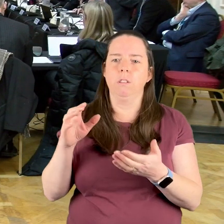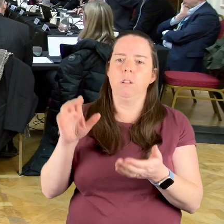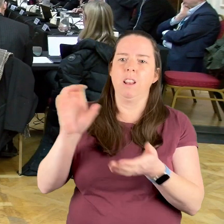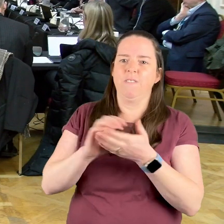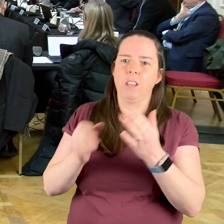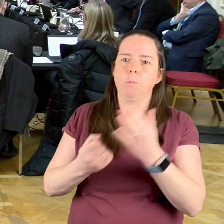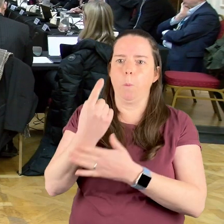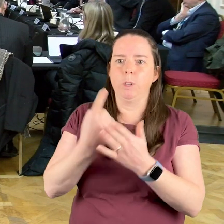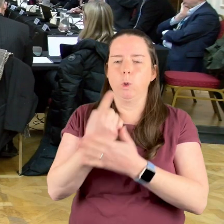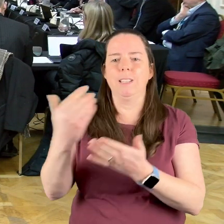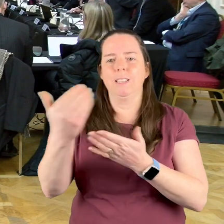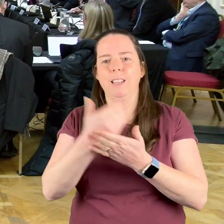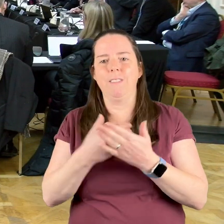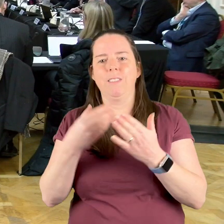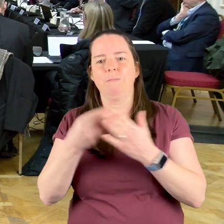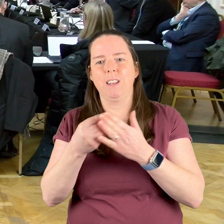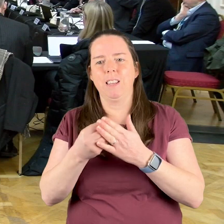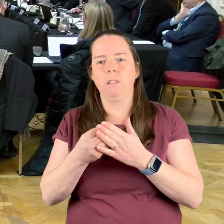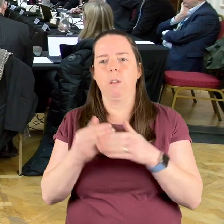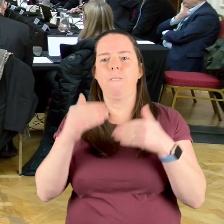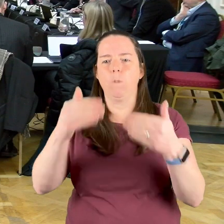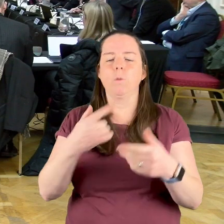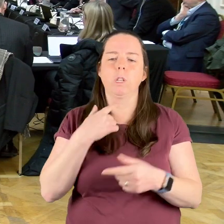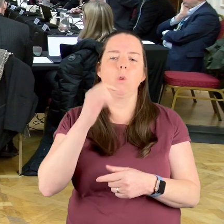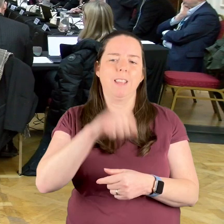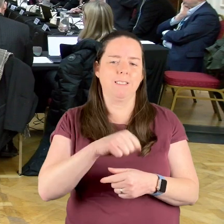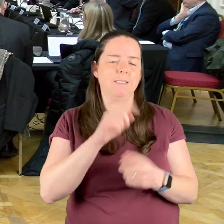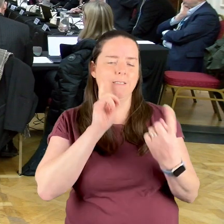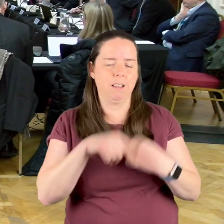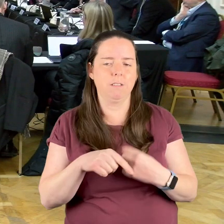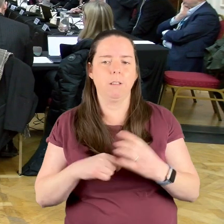cash going forward. So yes is the answer to that, I think.